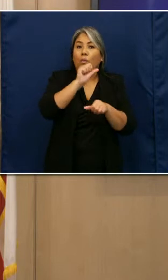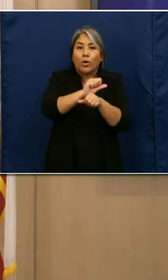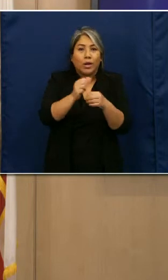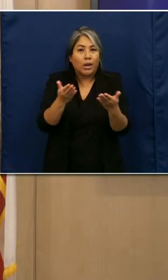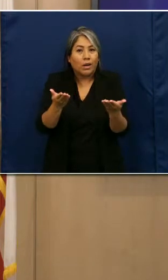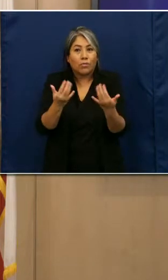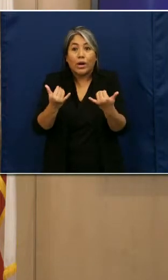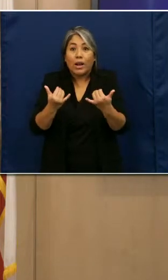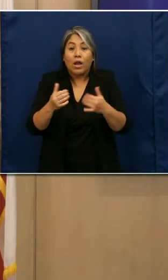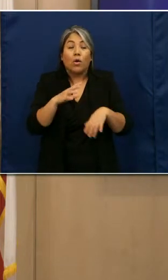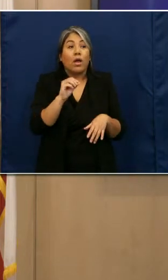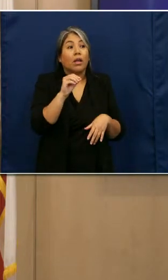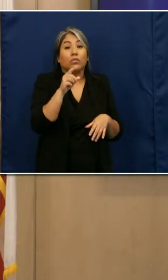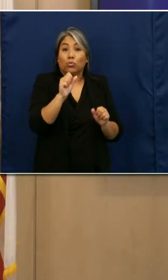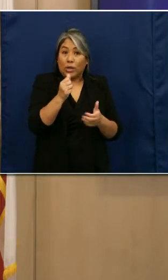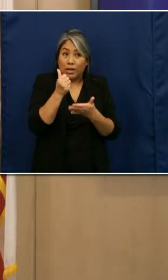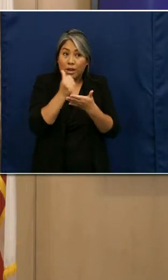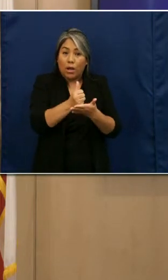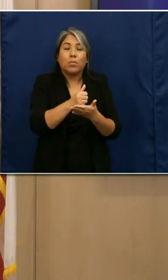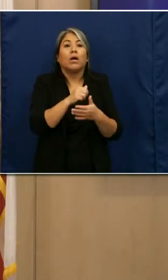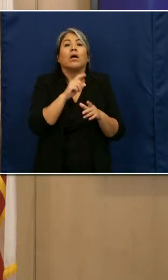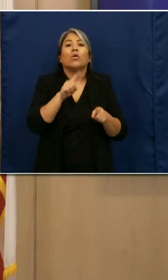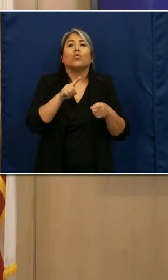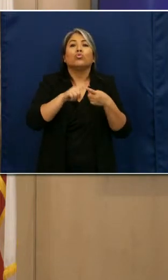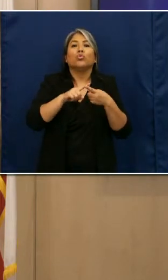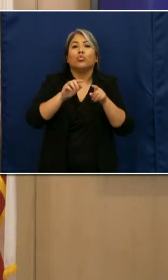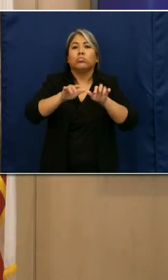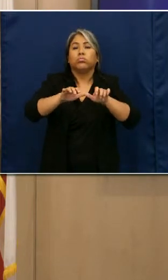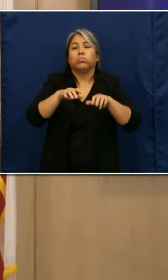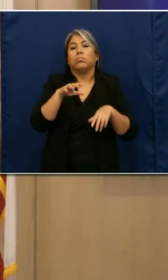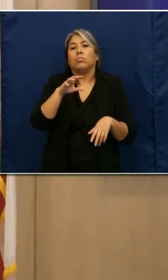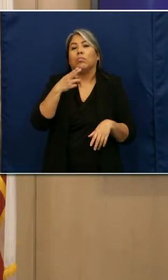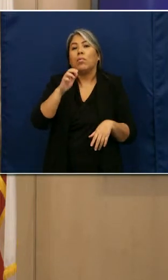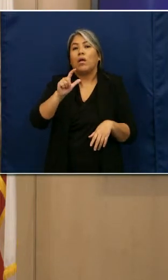now and can help, please go to